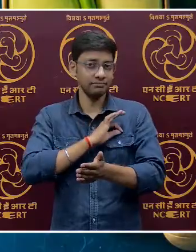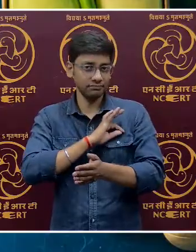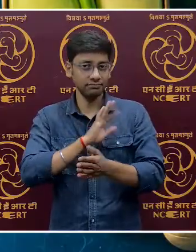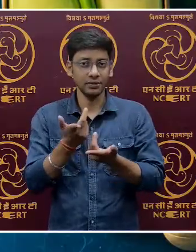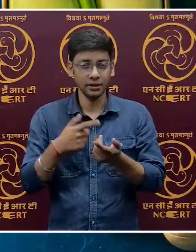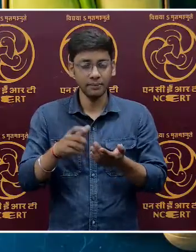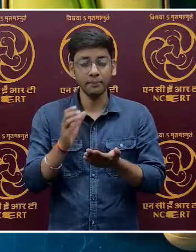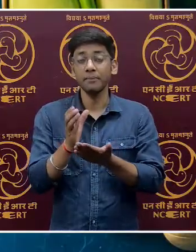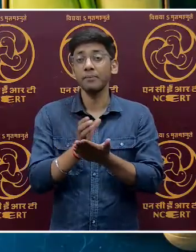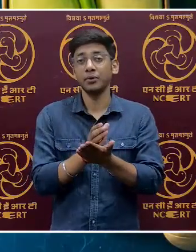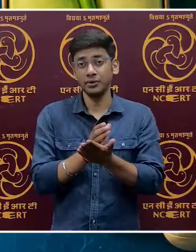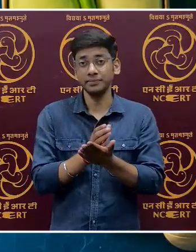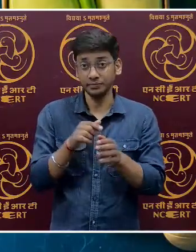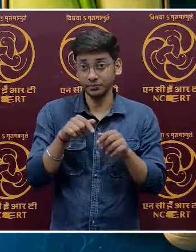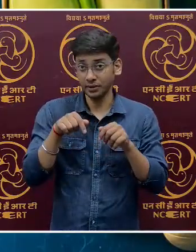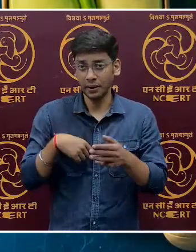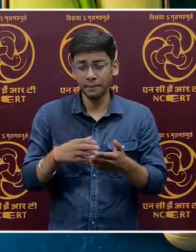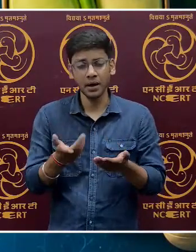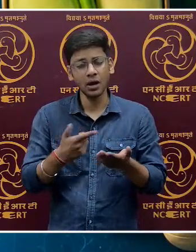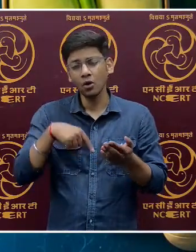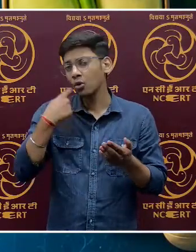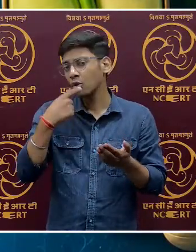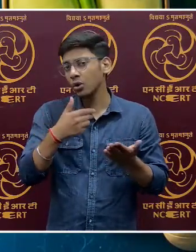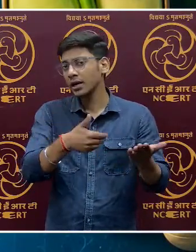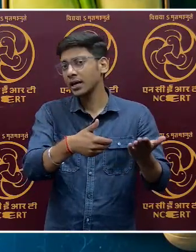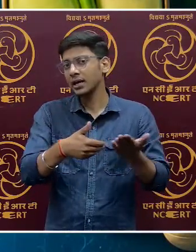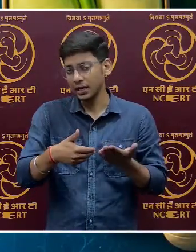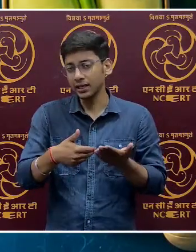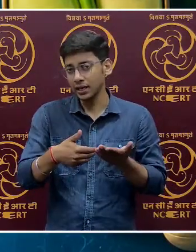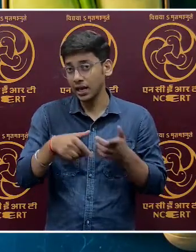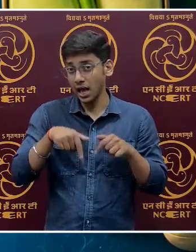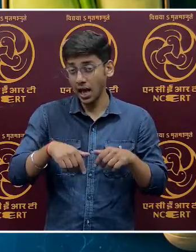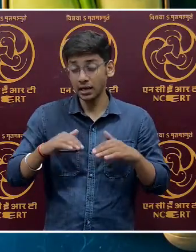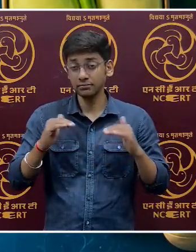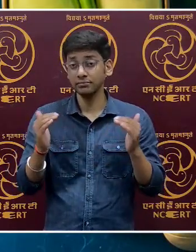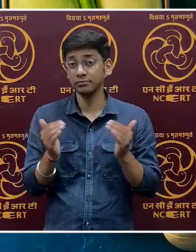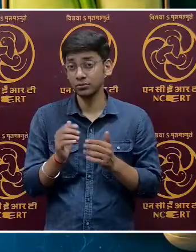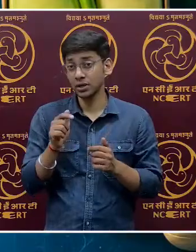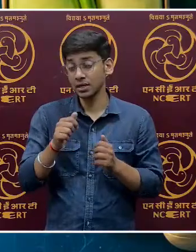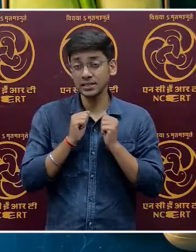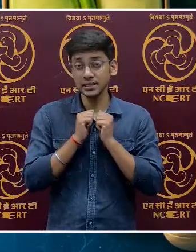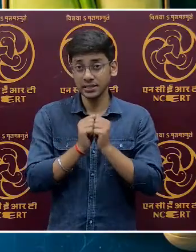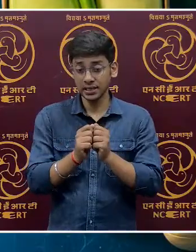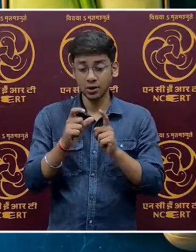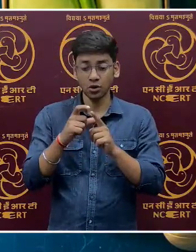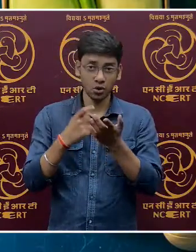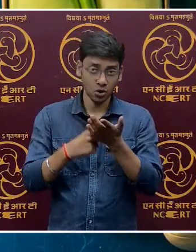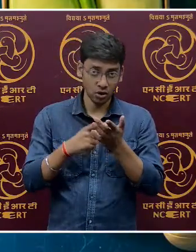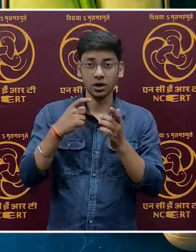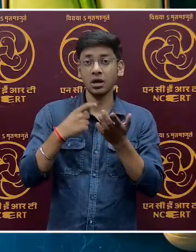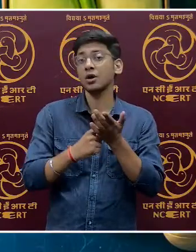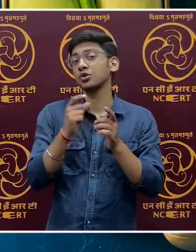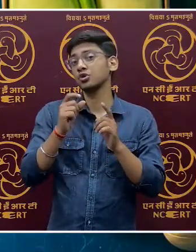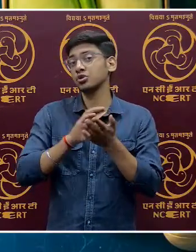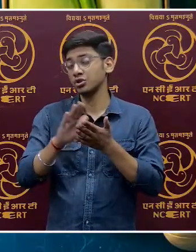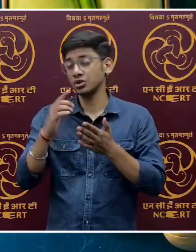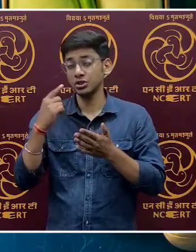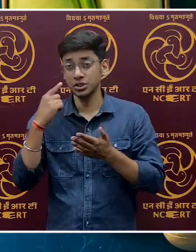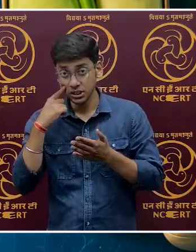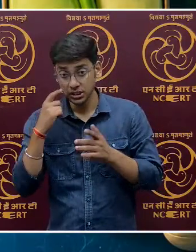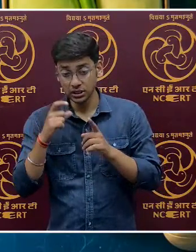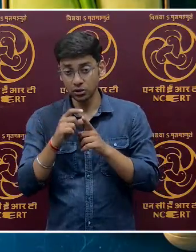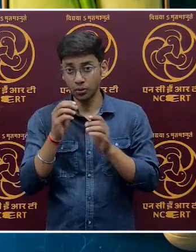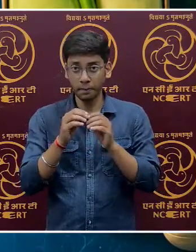this program. Now let me please introduce you to our guest for today. We have with us Dr. Ruchi Dwivedi. Ma'am, a very warm